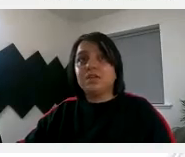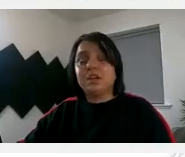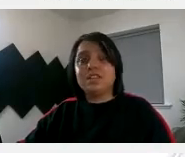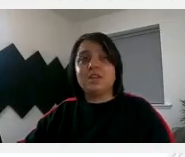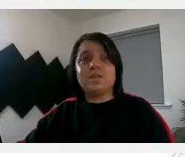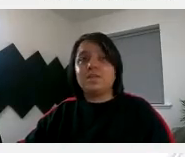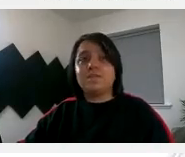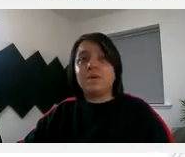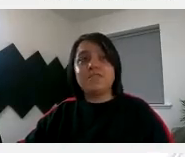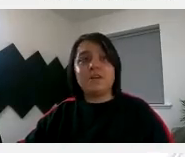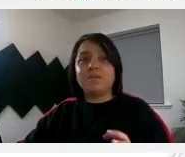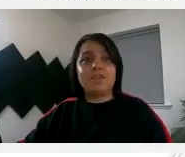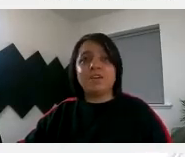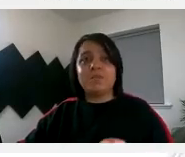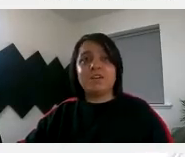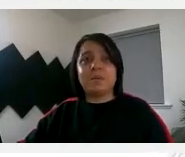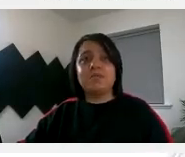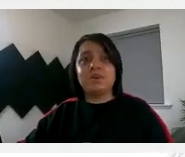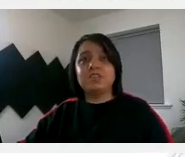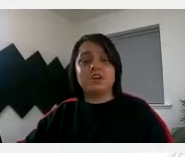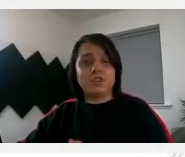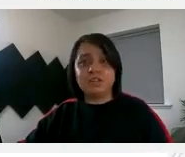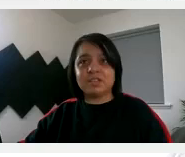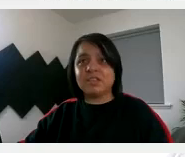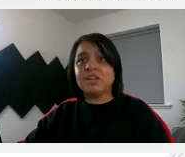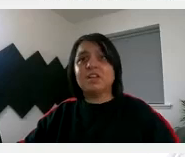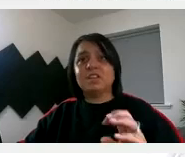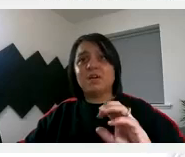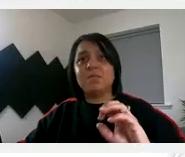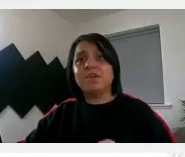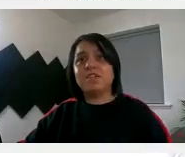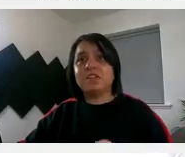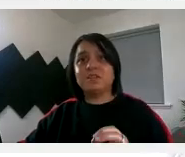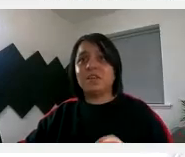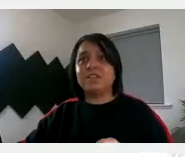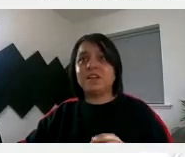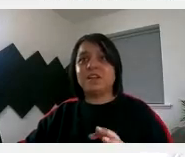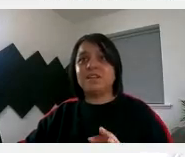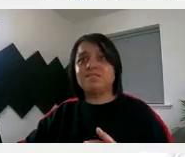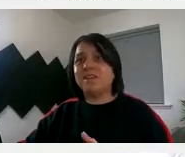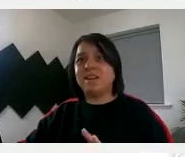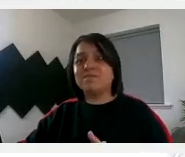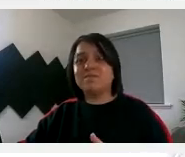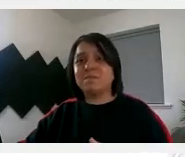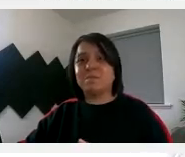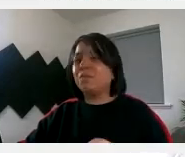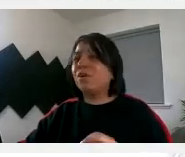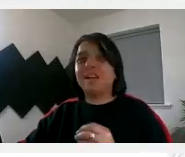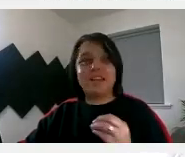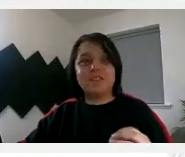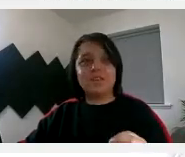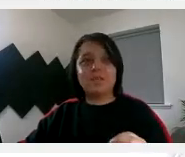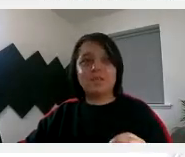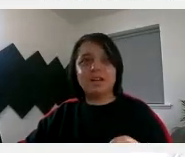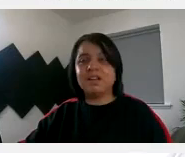So like I said, both American and British spelling words are correct. America's spellings are like more